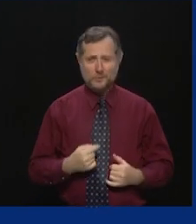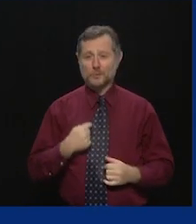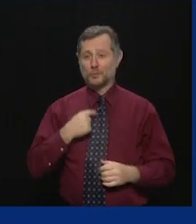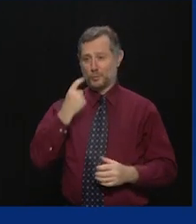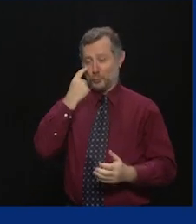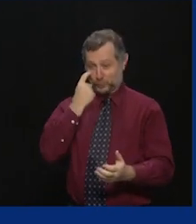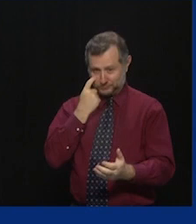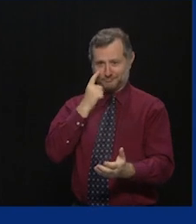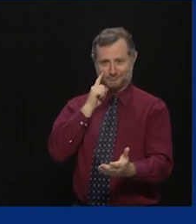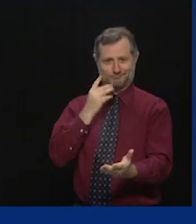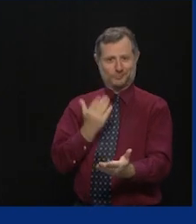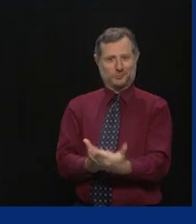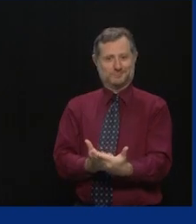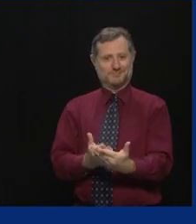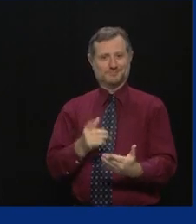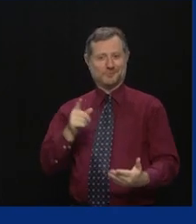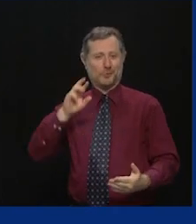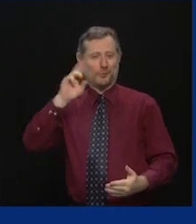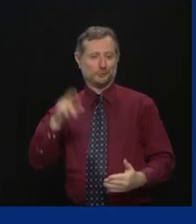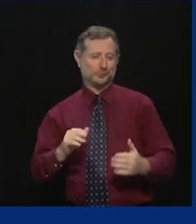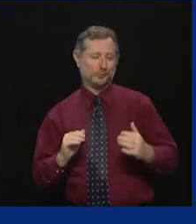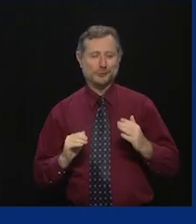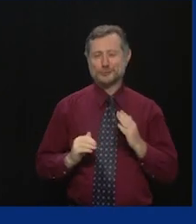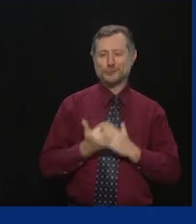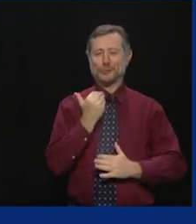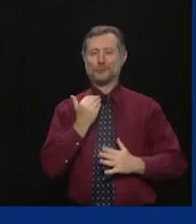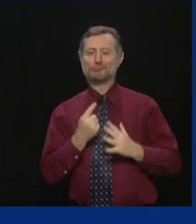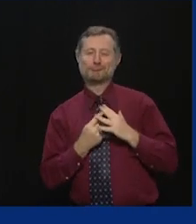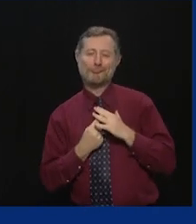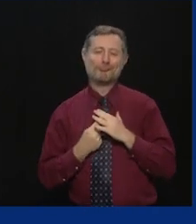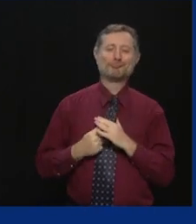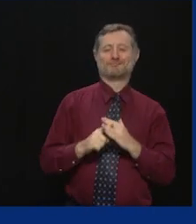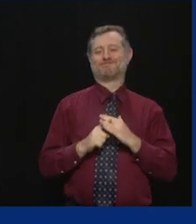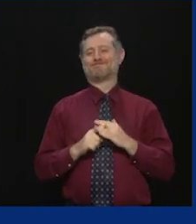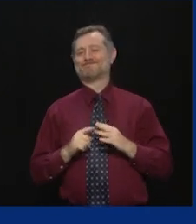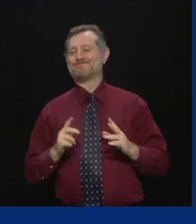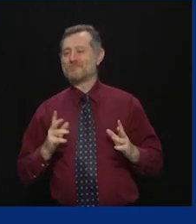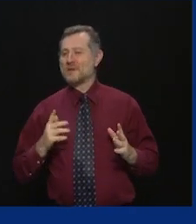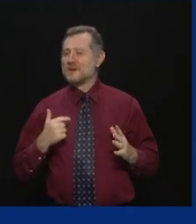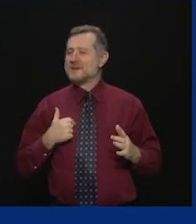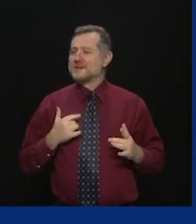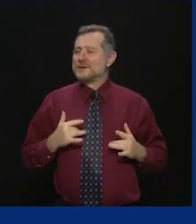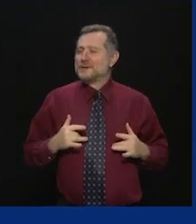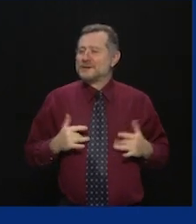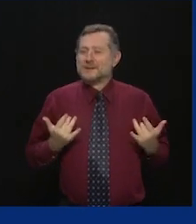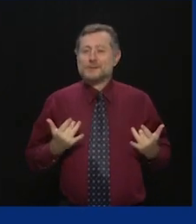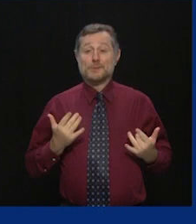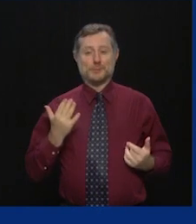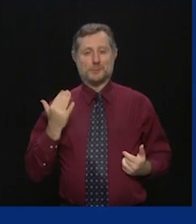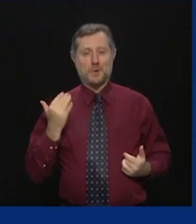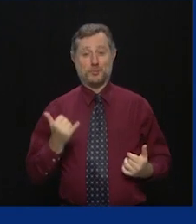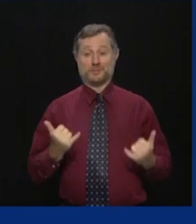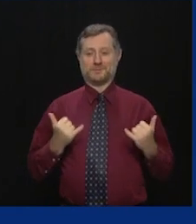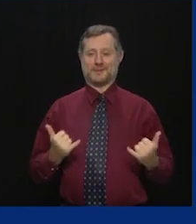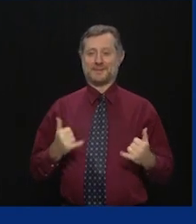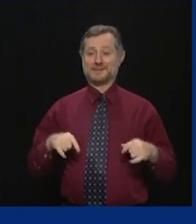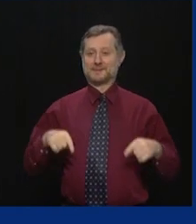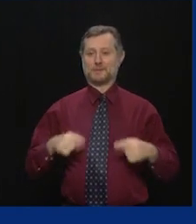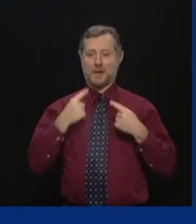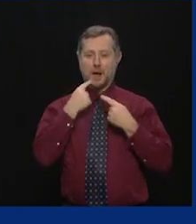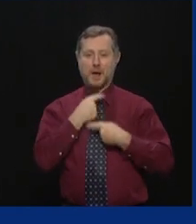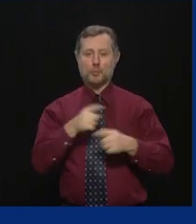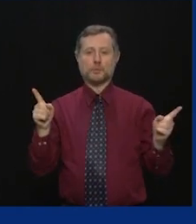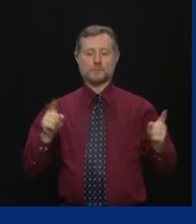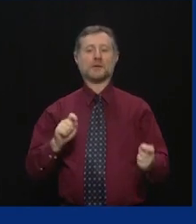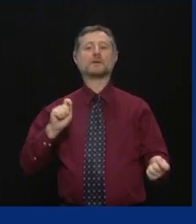in Rochester's history. I am beyond excited because today's announcement is transformative for